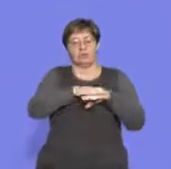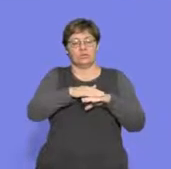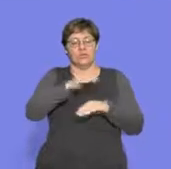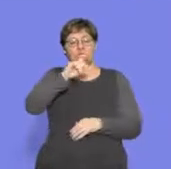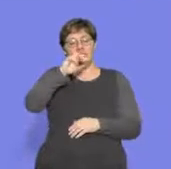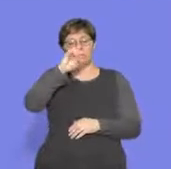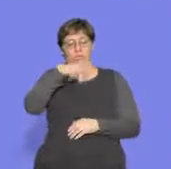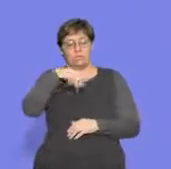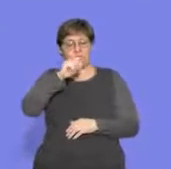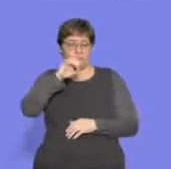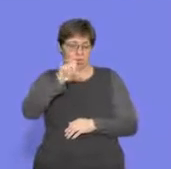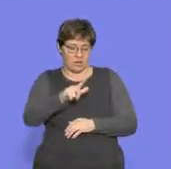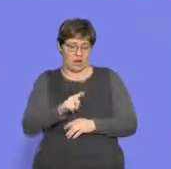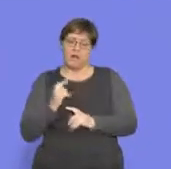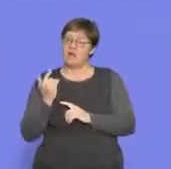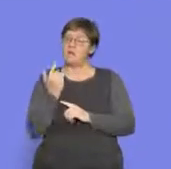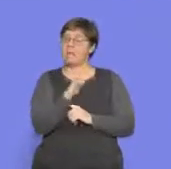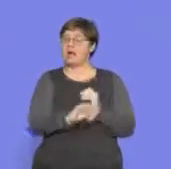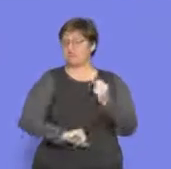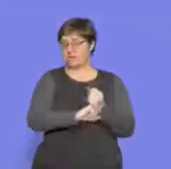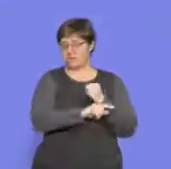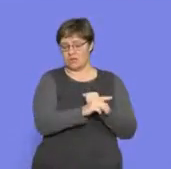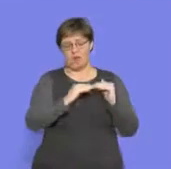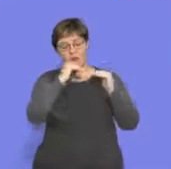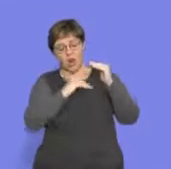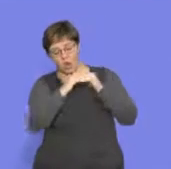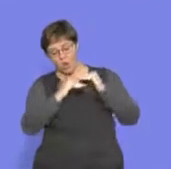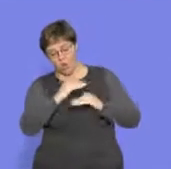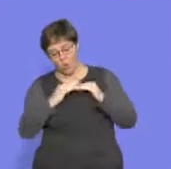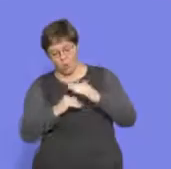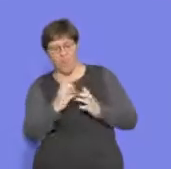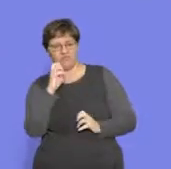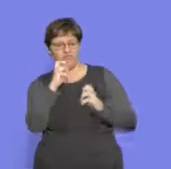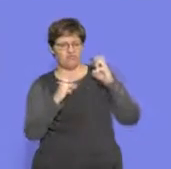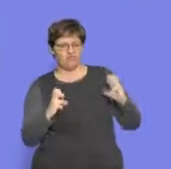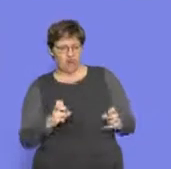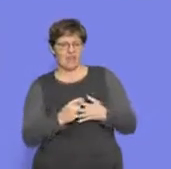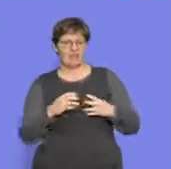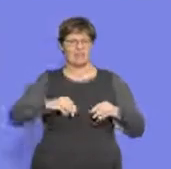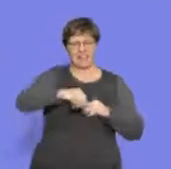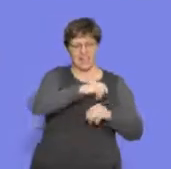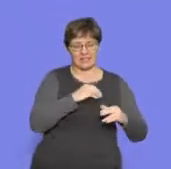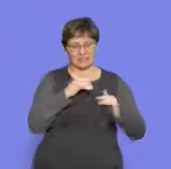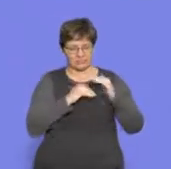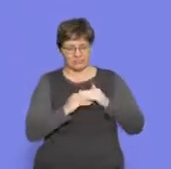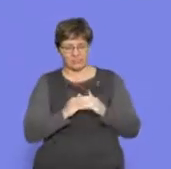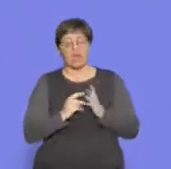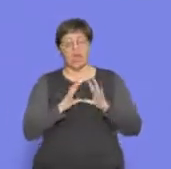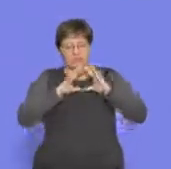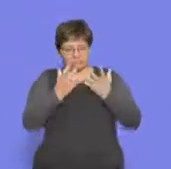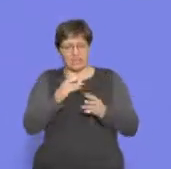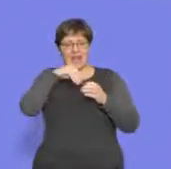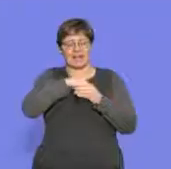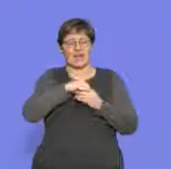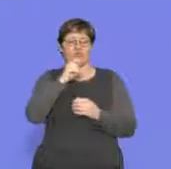that supports the plant life. Below that, we have different layers of rock and sand that make up the inner crust of the